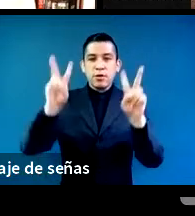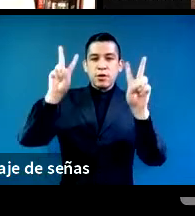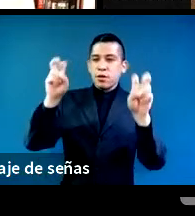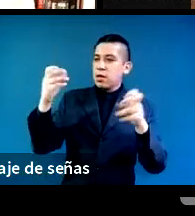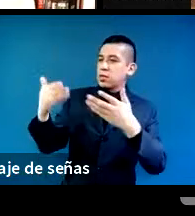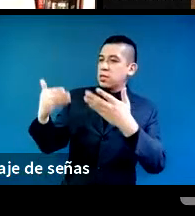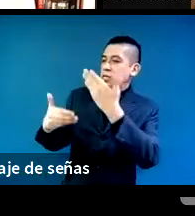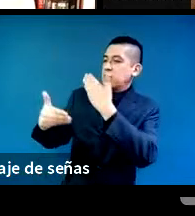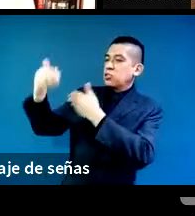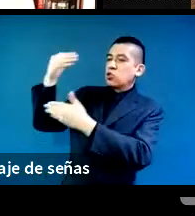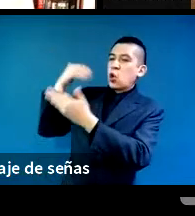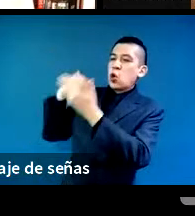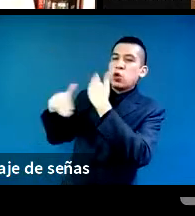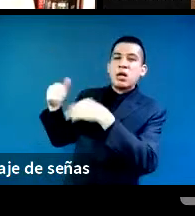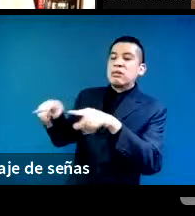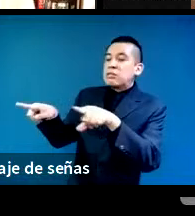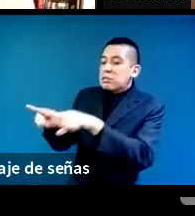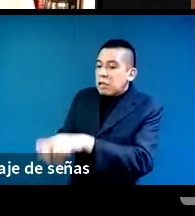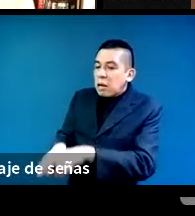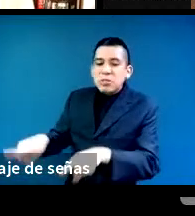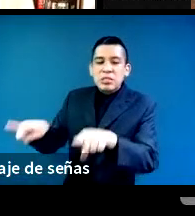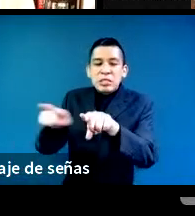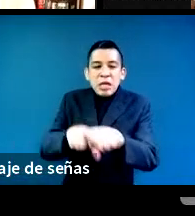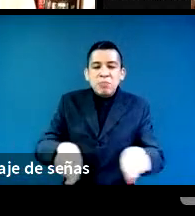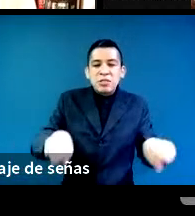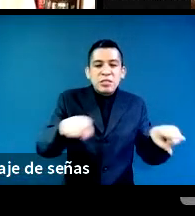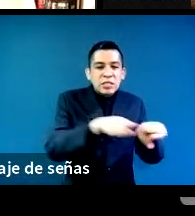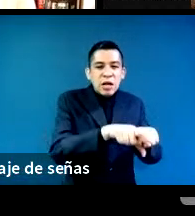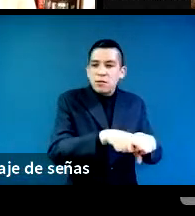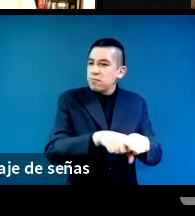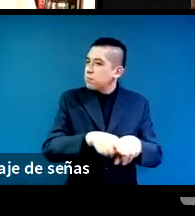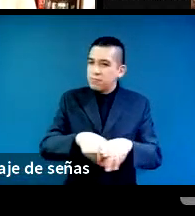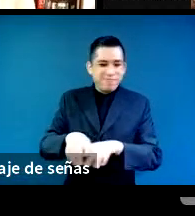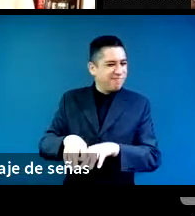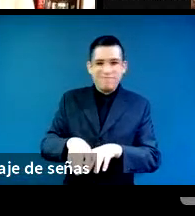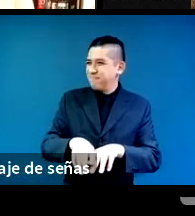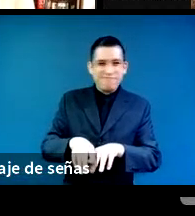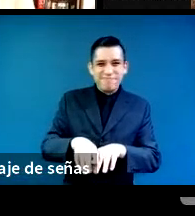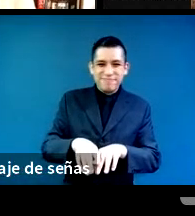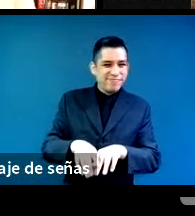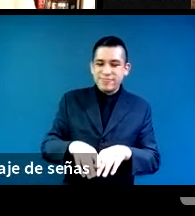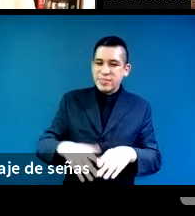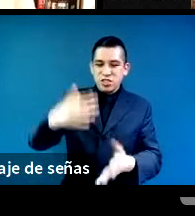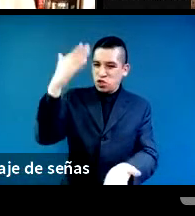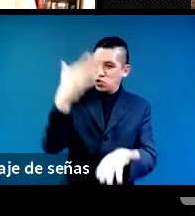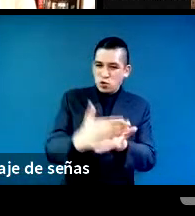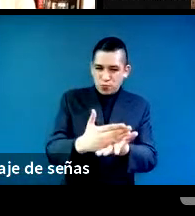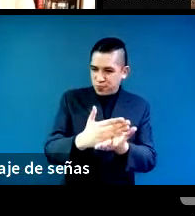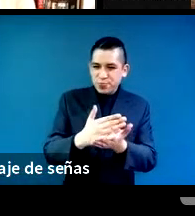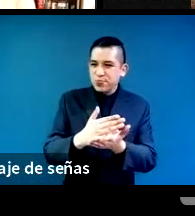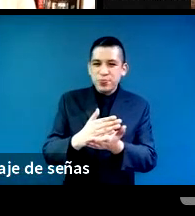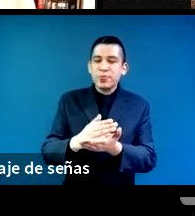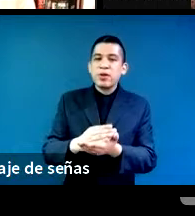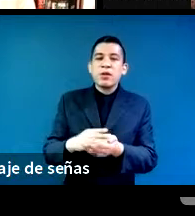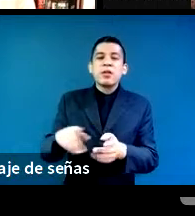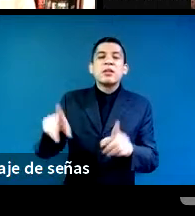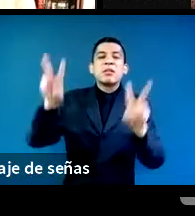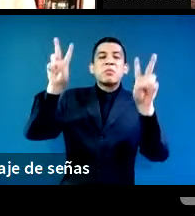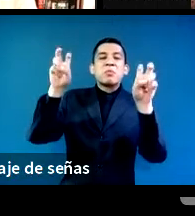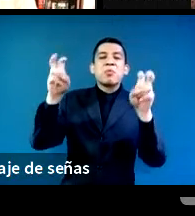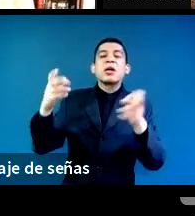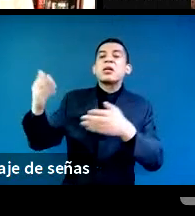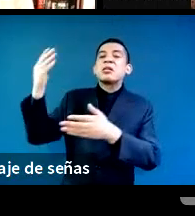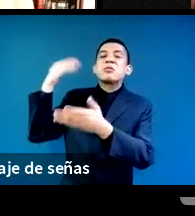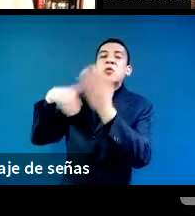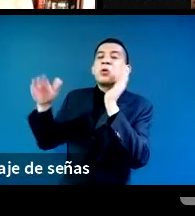that they are incomplete. They make one story become the only story. And that is what has been happening with women in media and